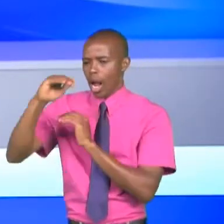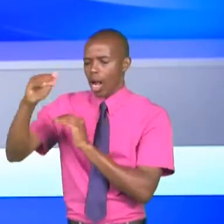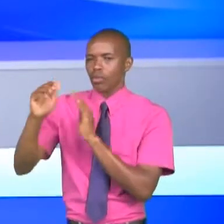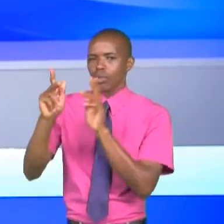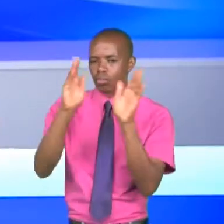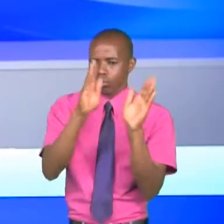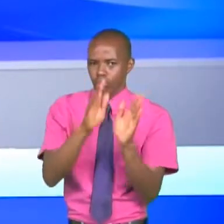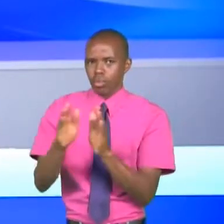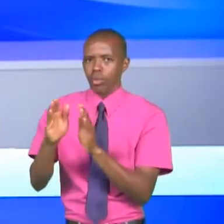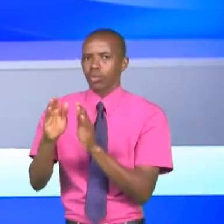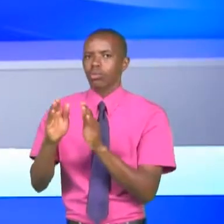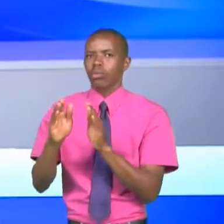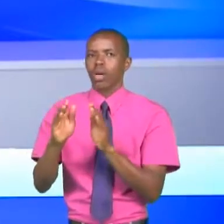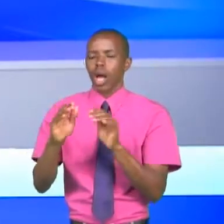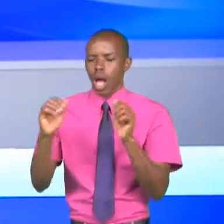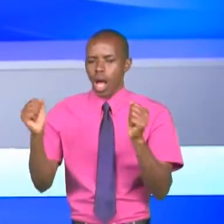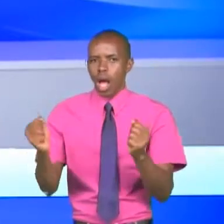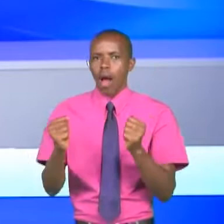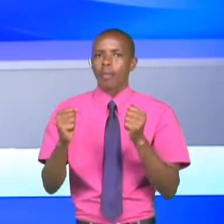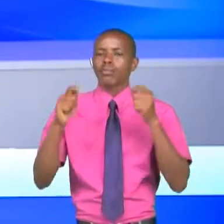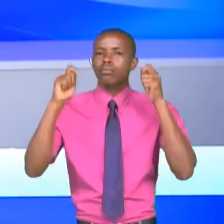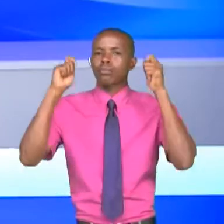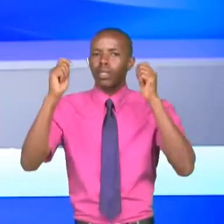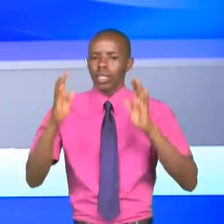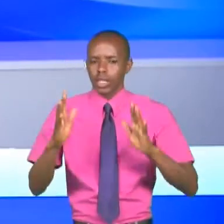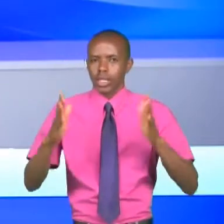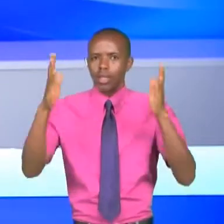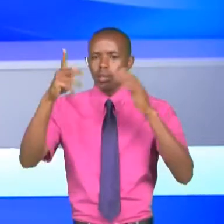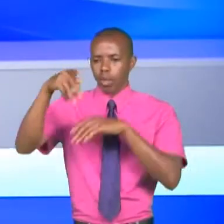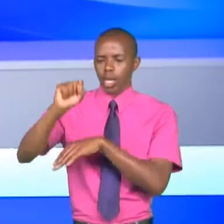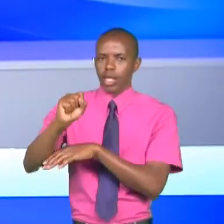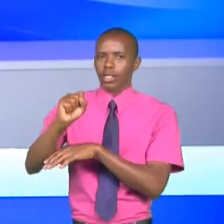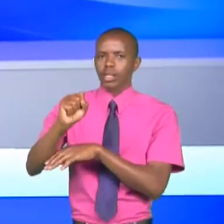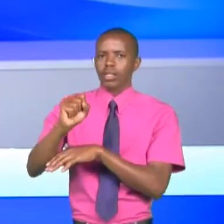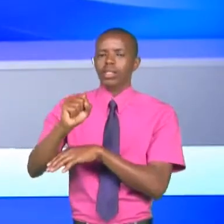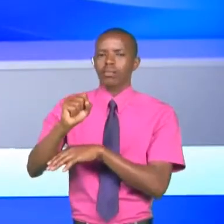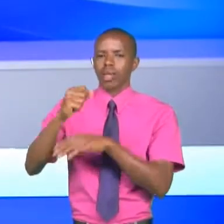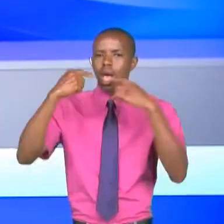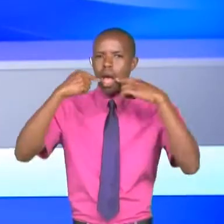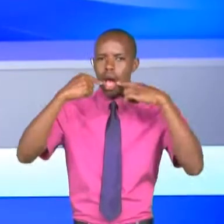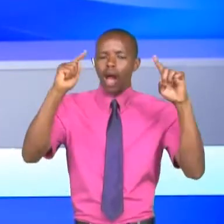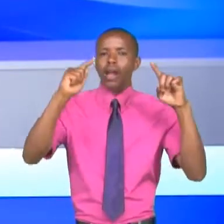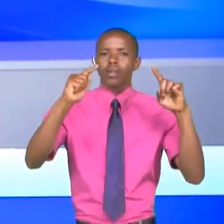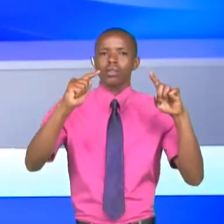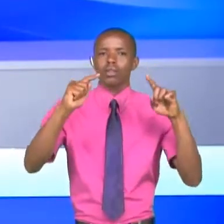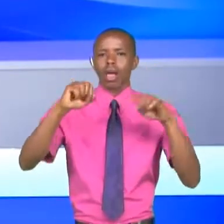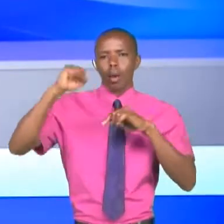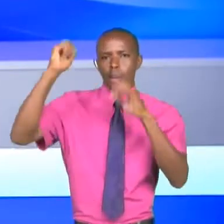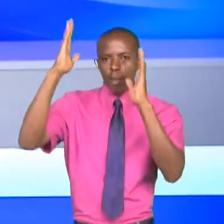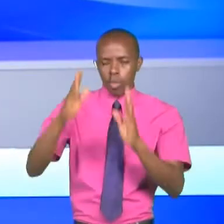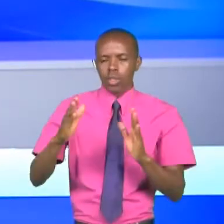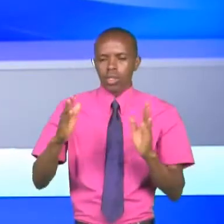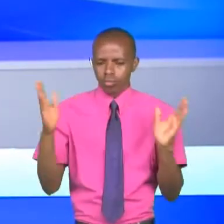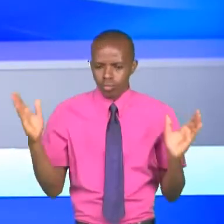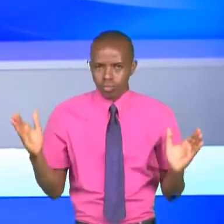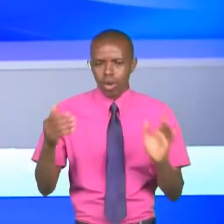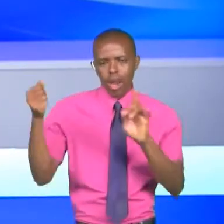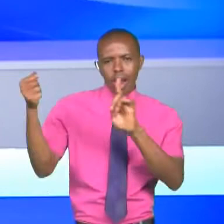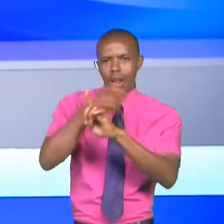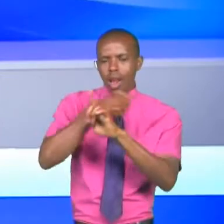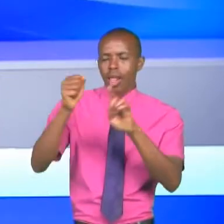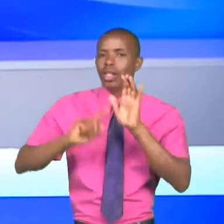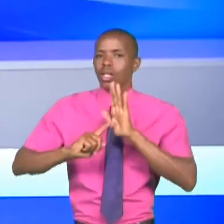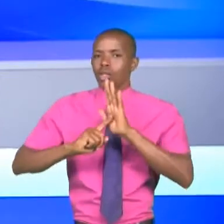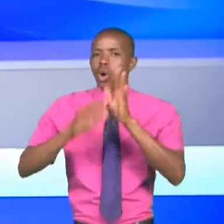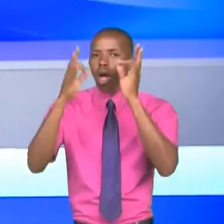this year's Mashujaa Day celebrations, the PS decried careless talk could generate hate, saying they were indicators that